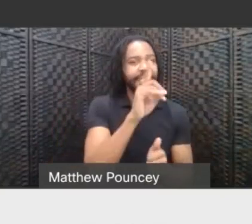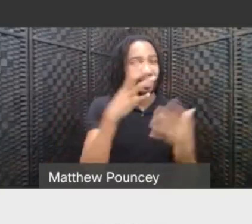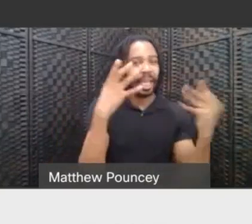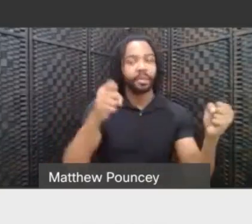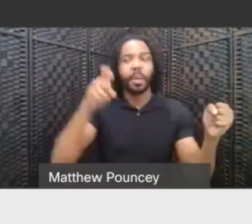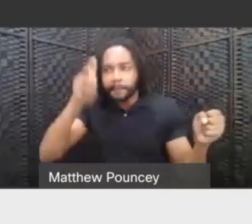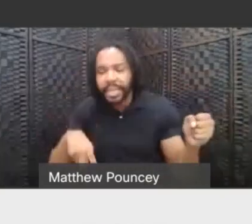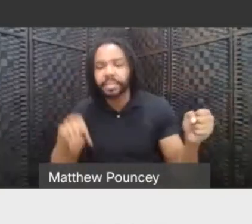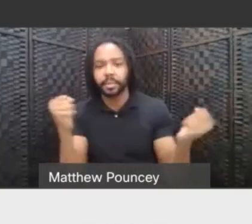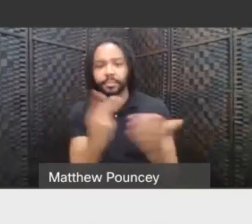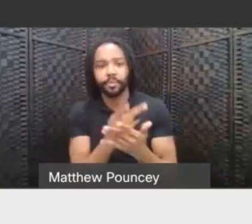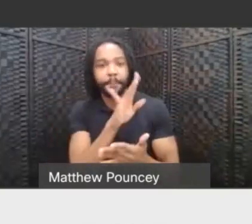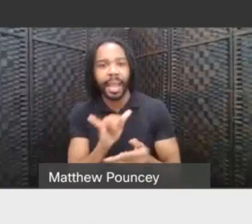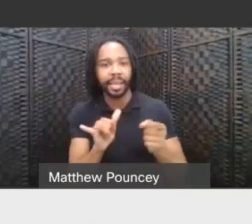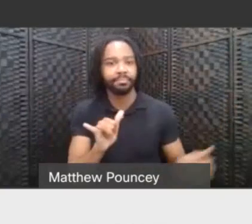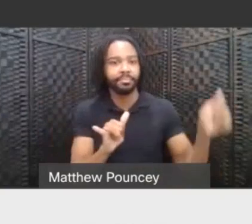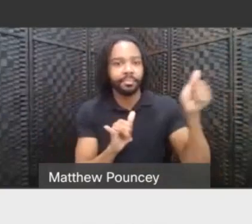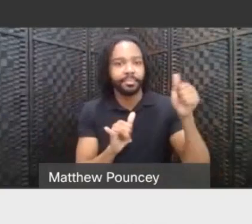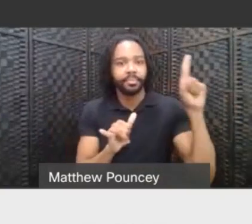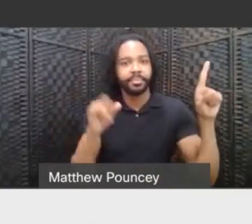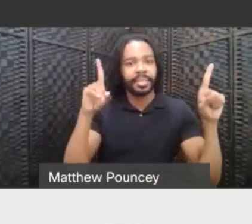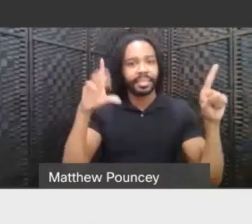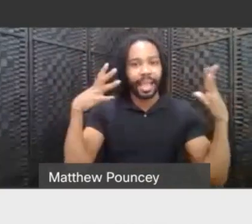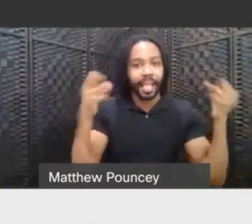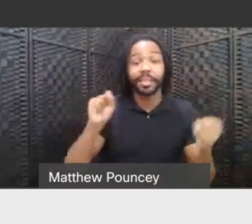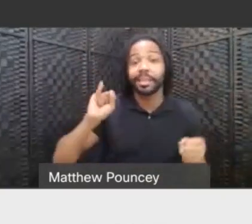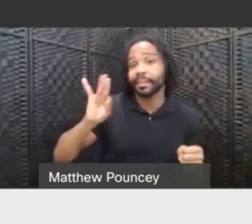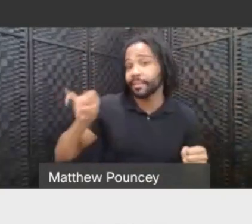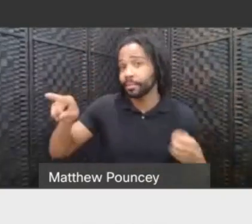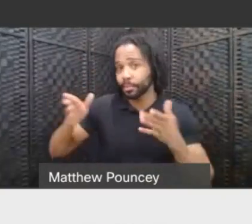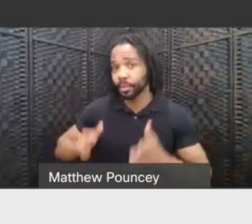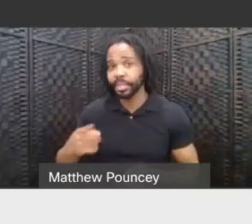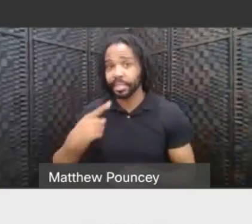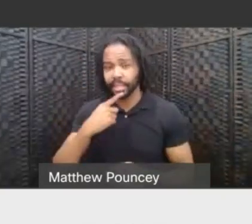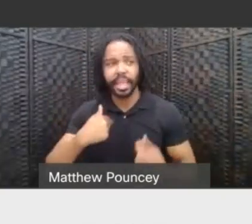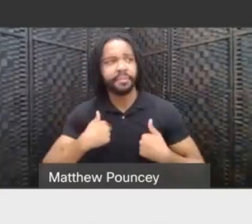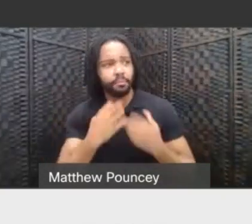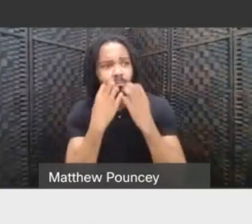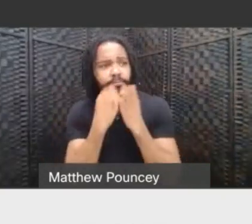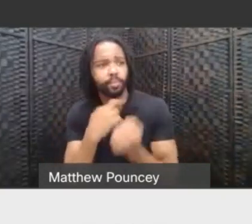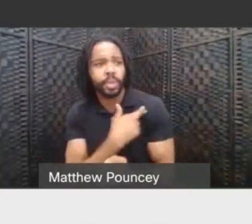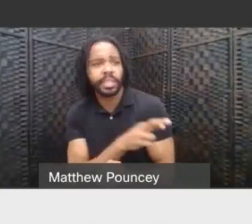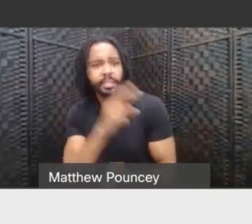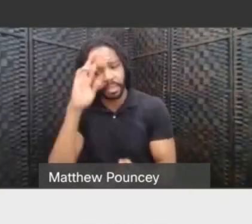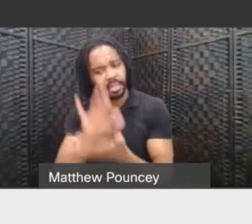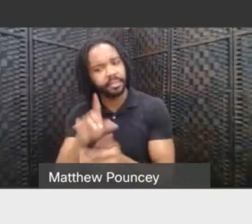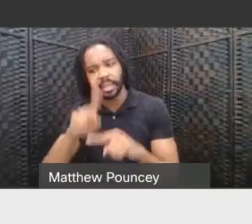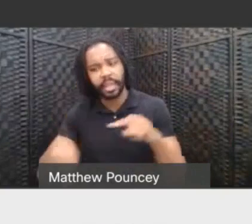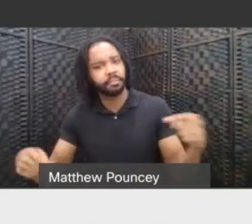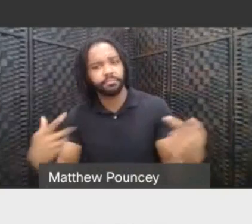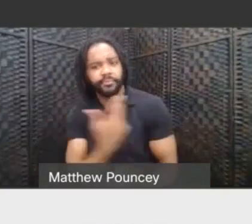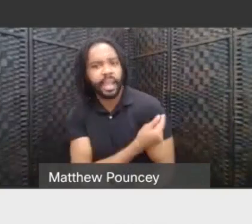Health if they state that they have a sincerely held religious belief that prevents them from getting the